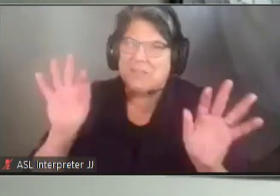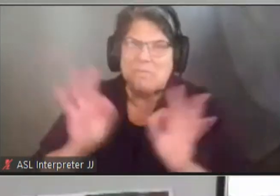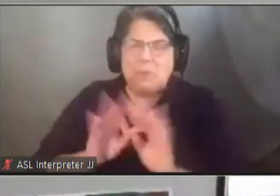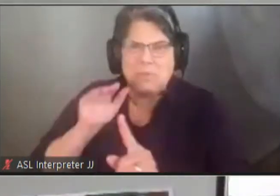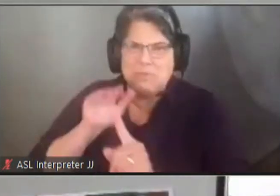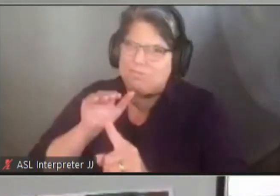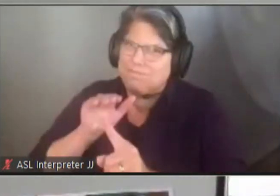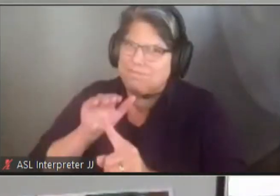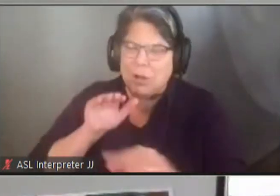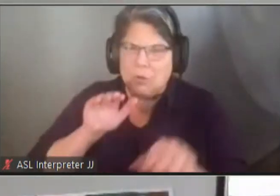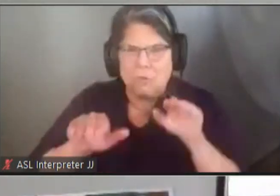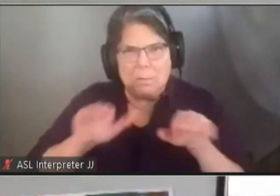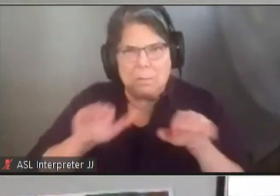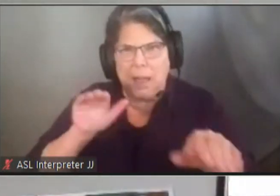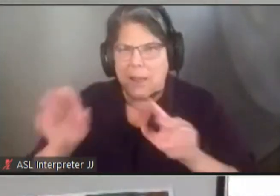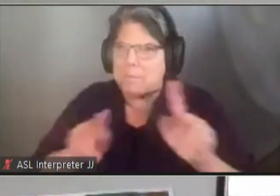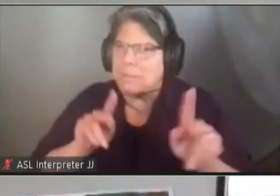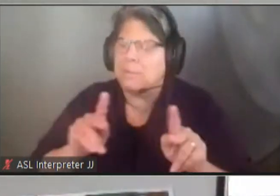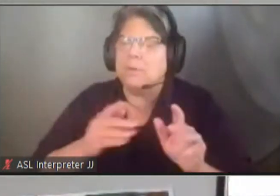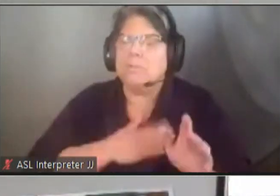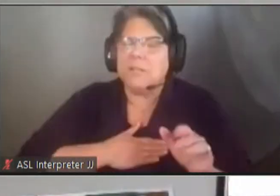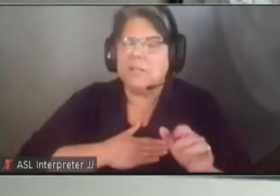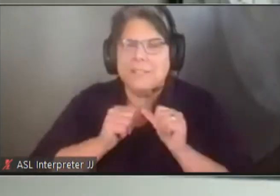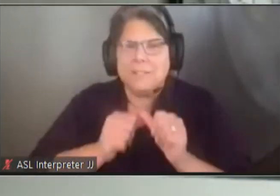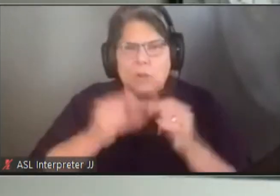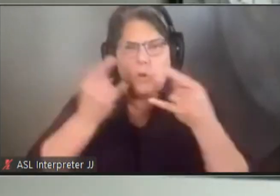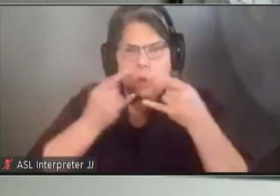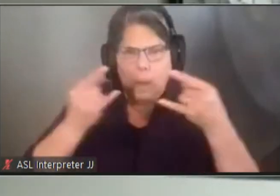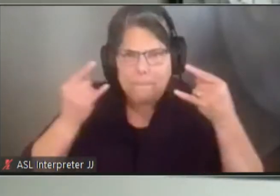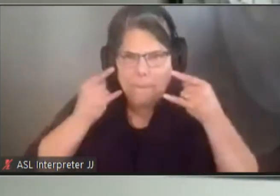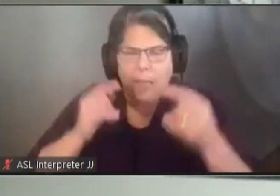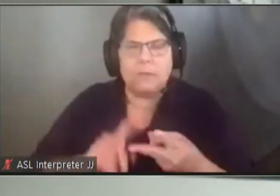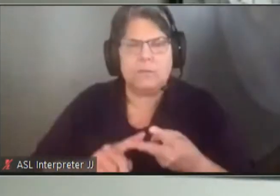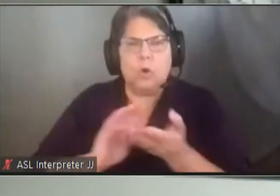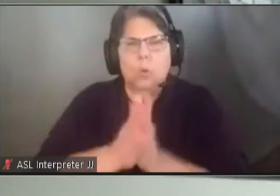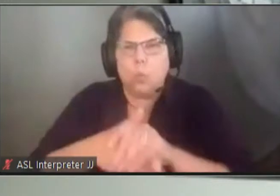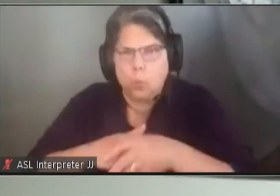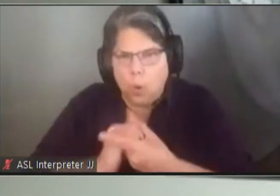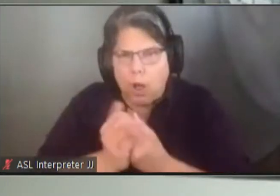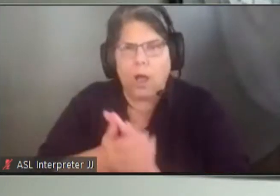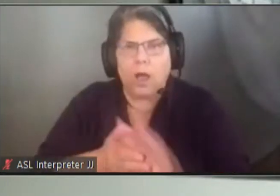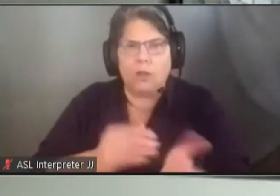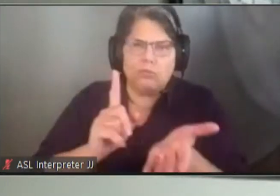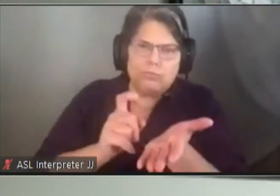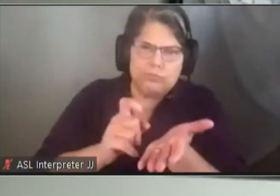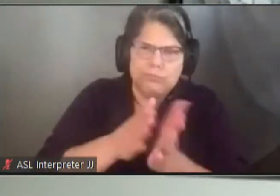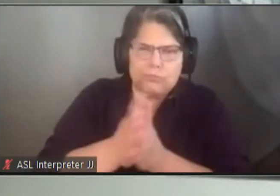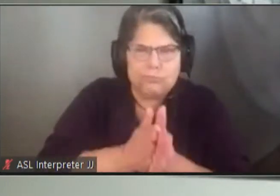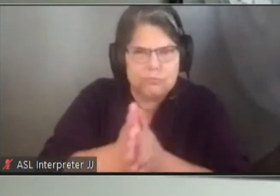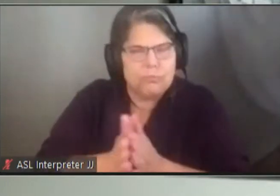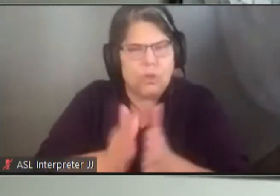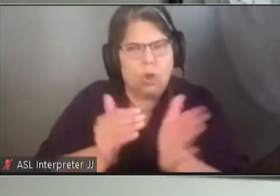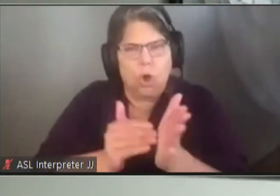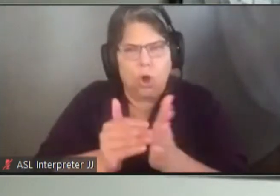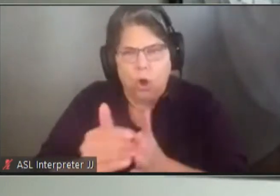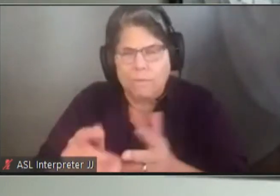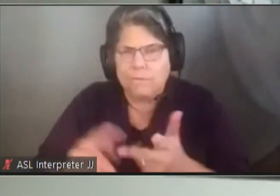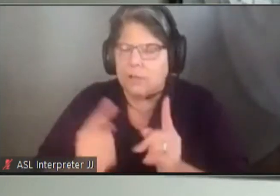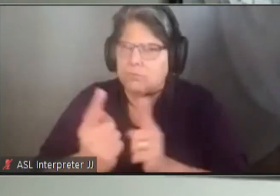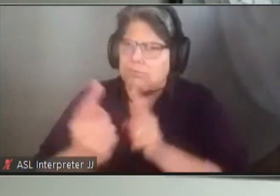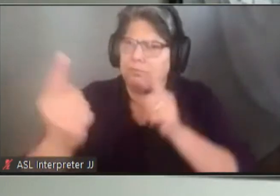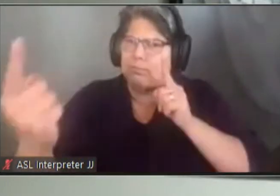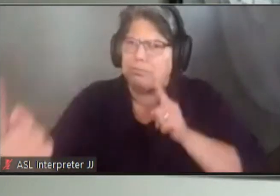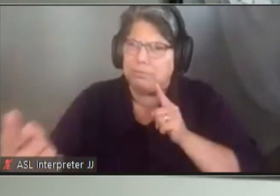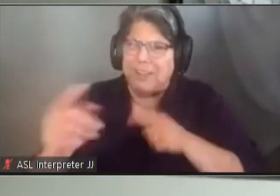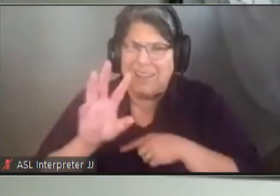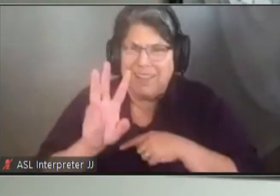times. Keep masking up. Wash or sanitize your hands often. Keep the social distancing. That 6 feet is very,